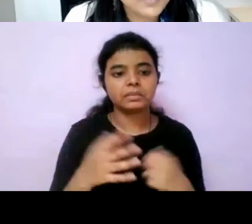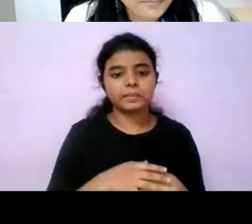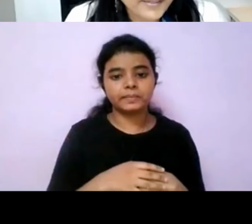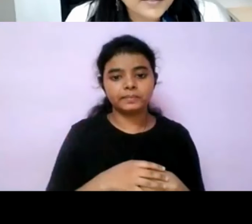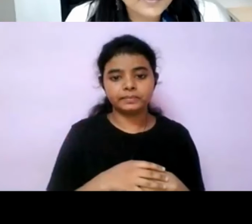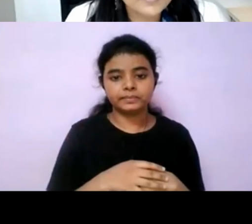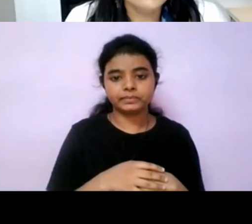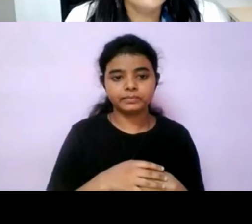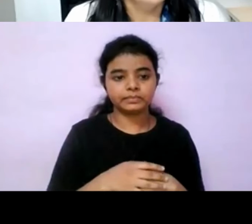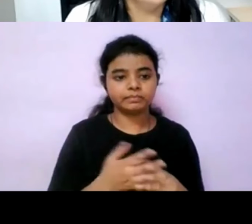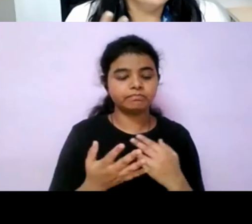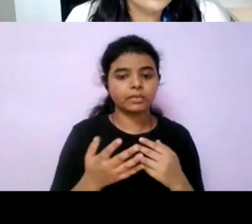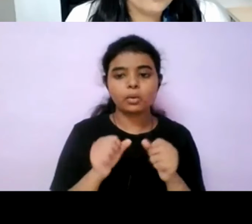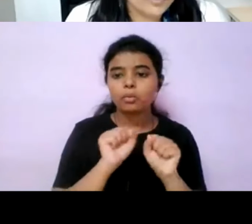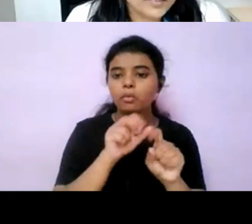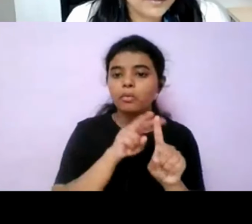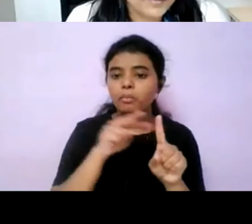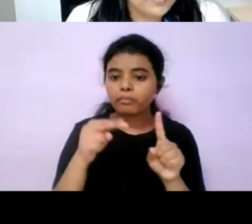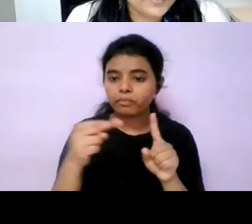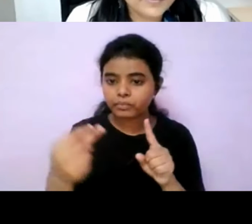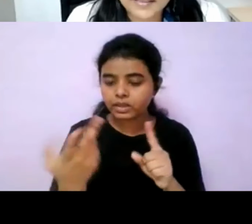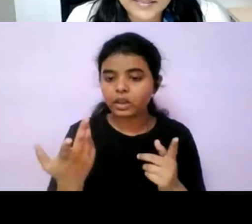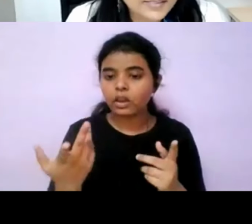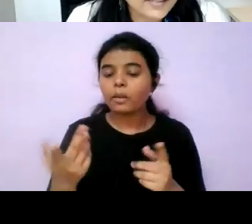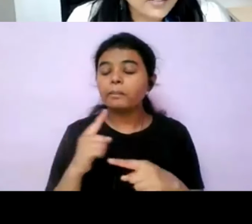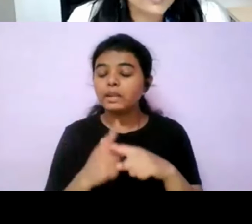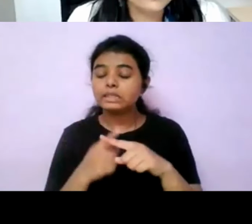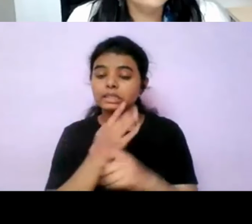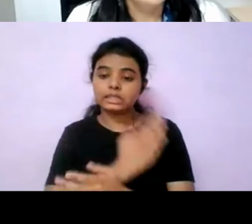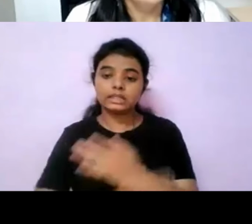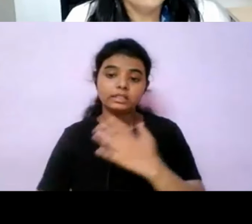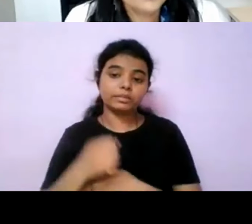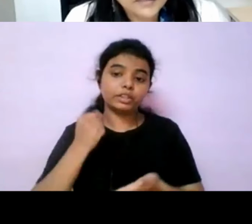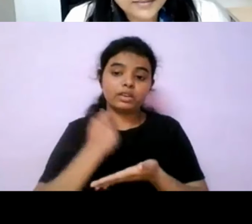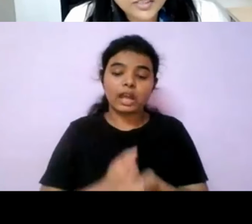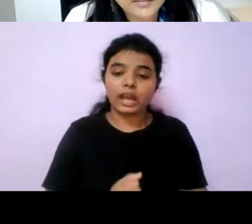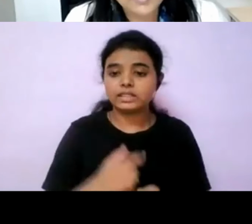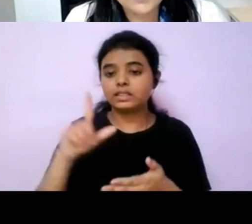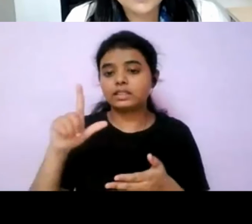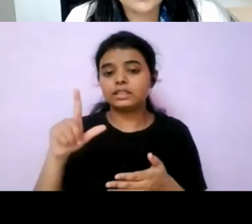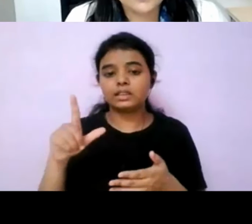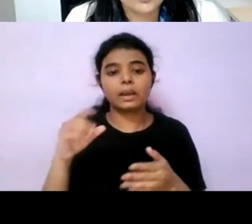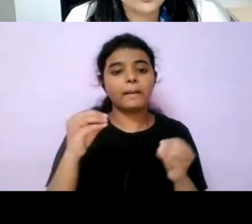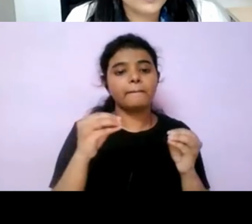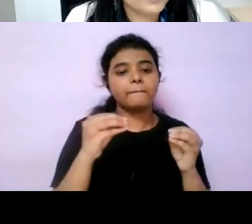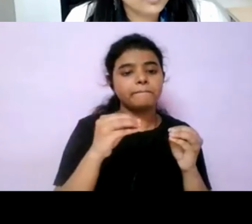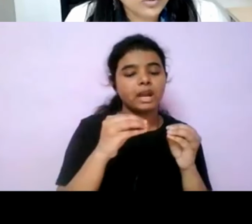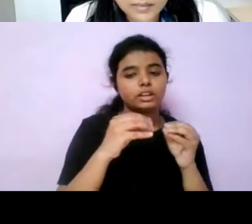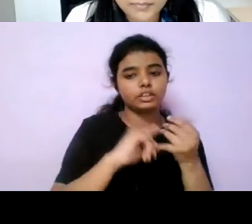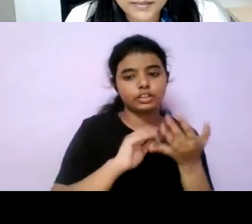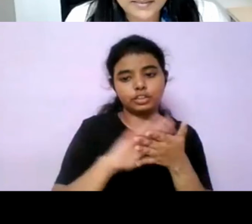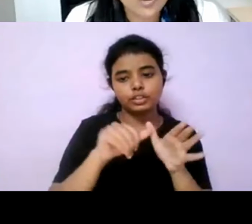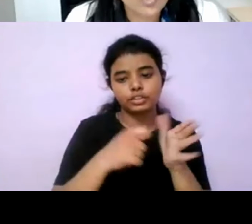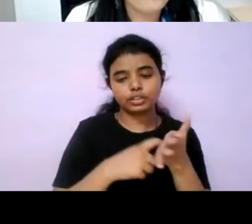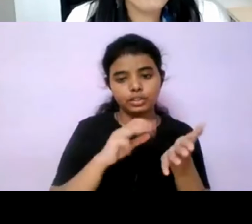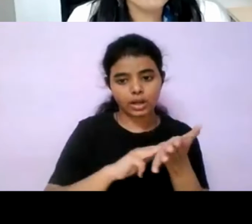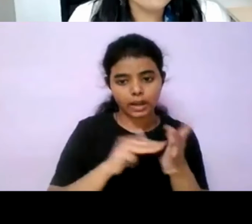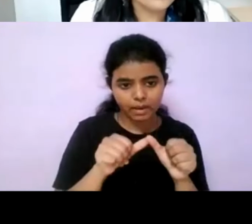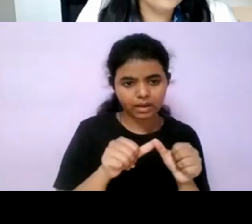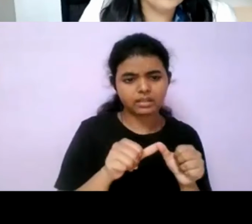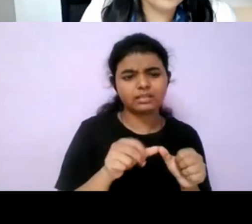studies perspective and urged for disability rights legislation. Bakker and Sharma discussed issues related to disability